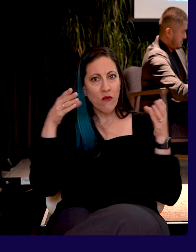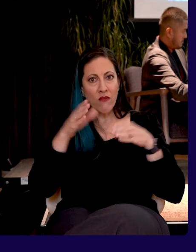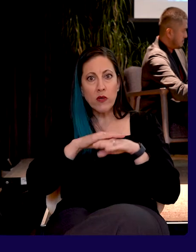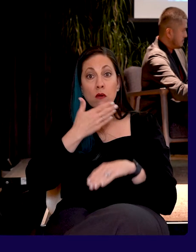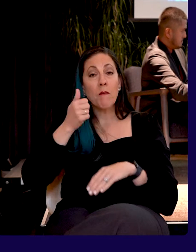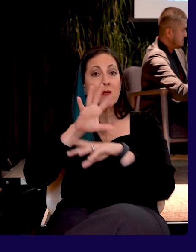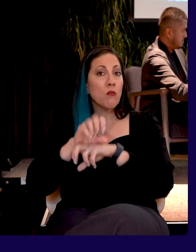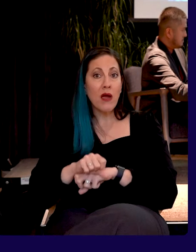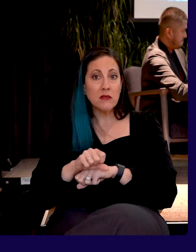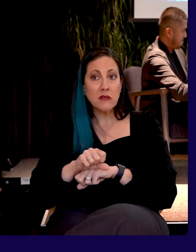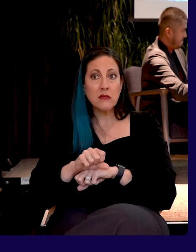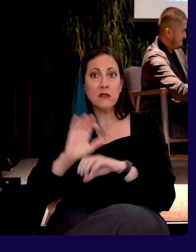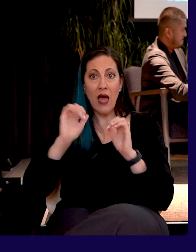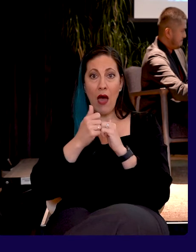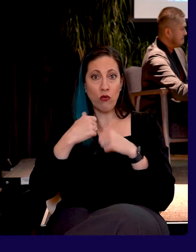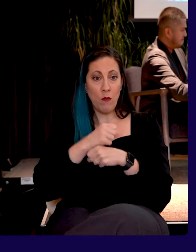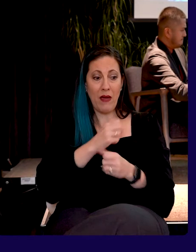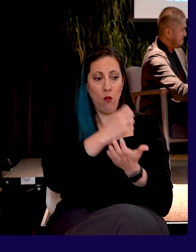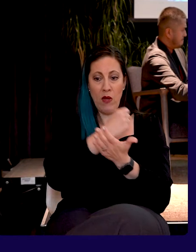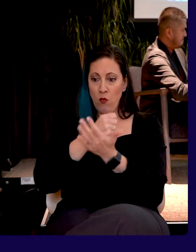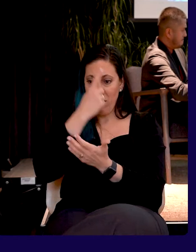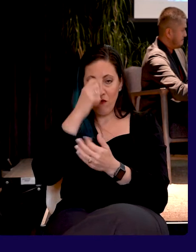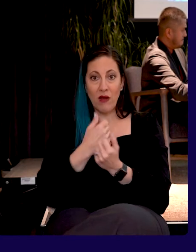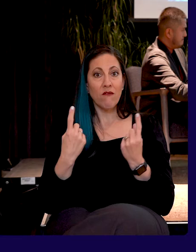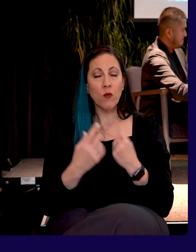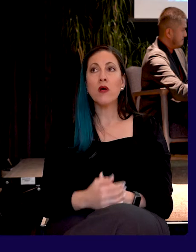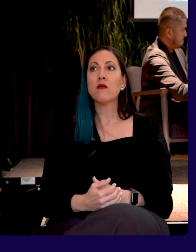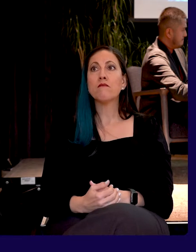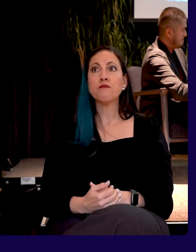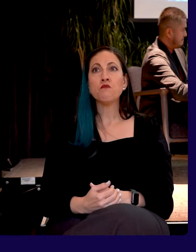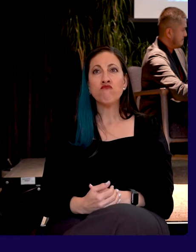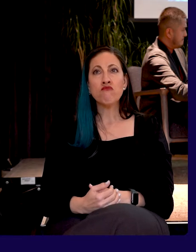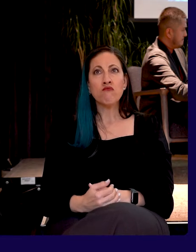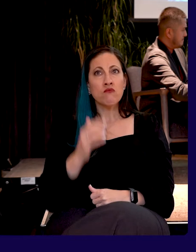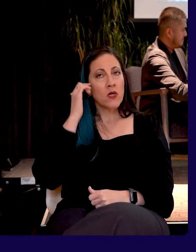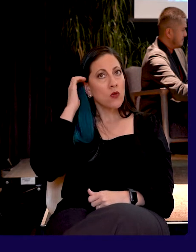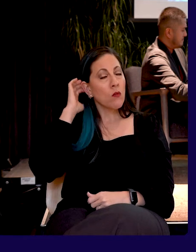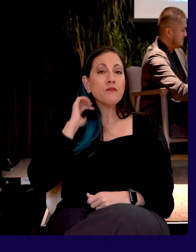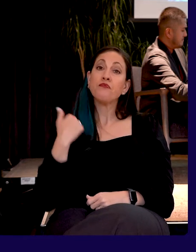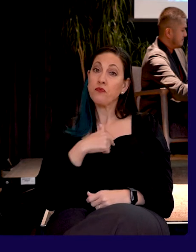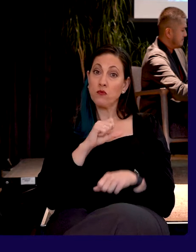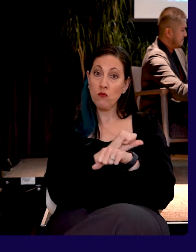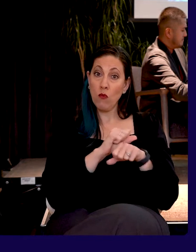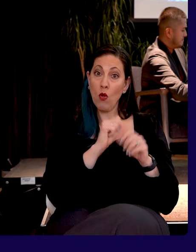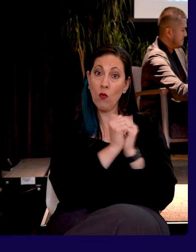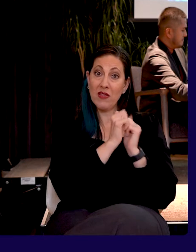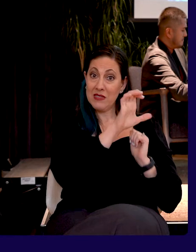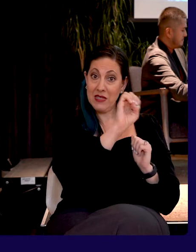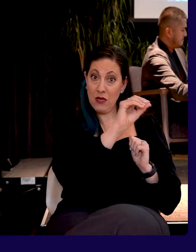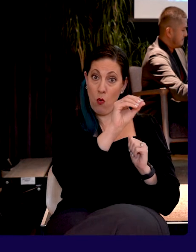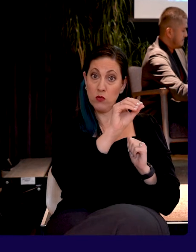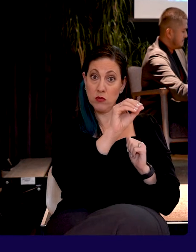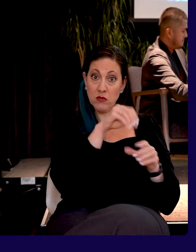best practice, and like, how is it a win-win for everyone? And so when we're working with CEOs at Future Forward Strategies, we're really